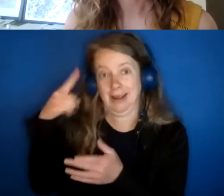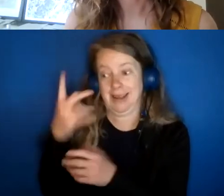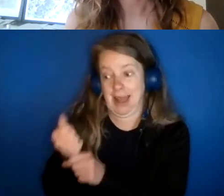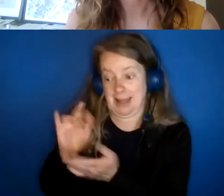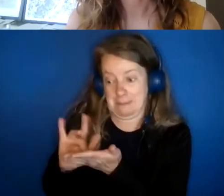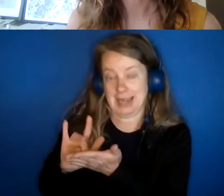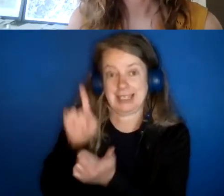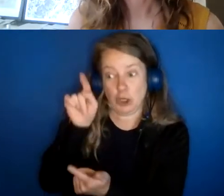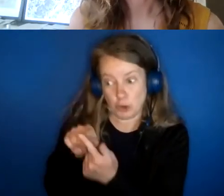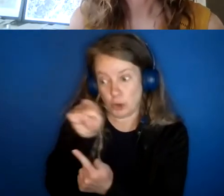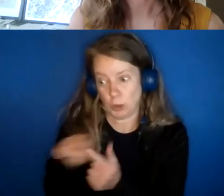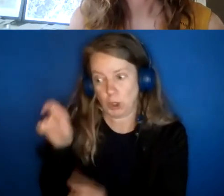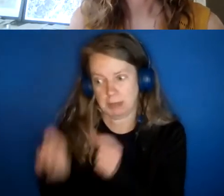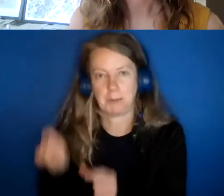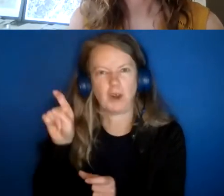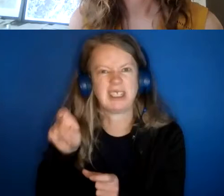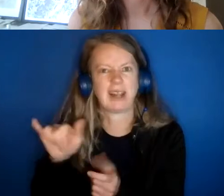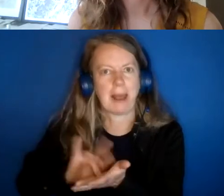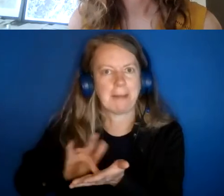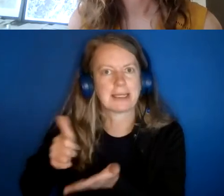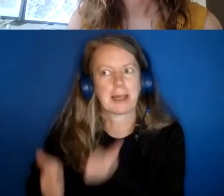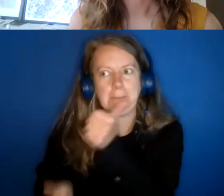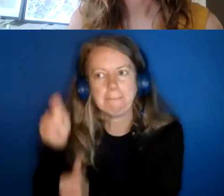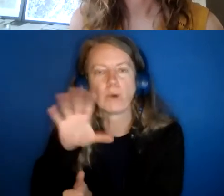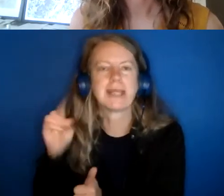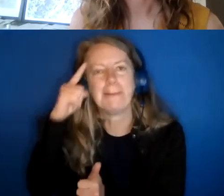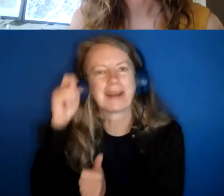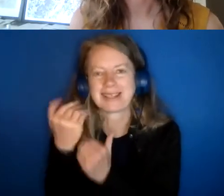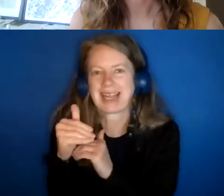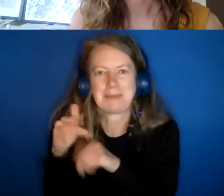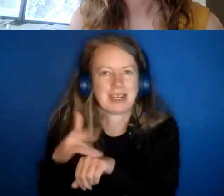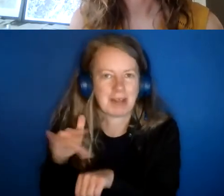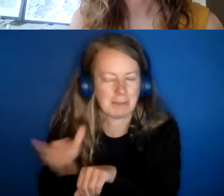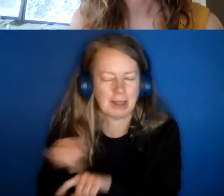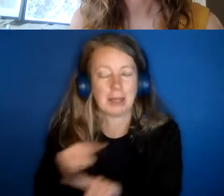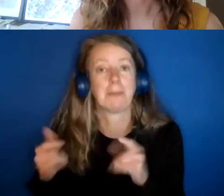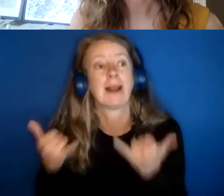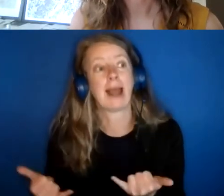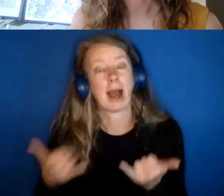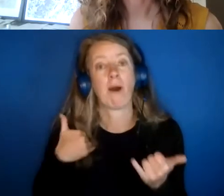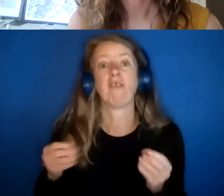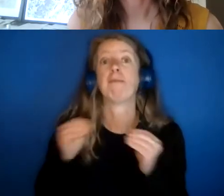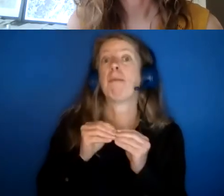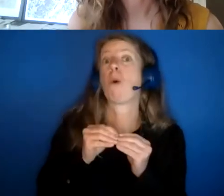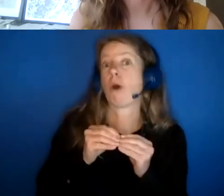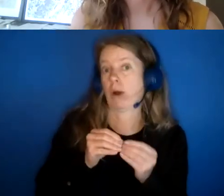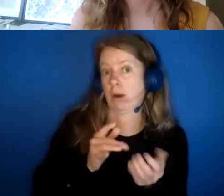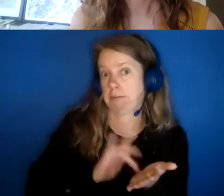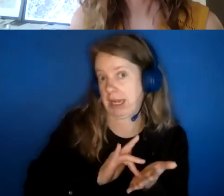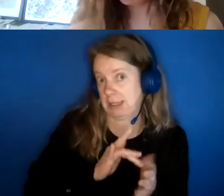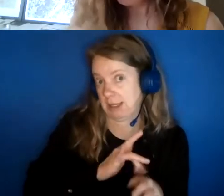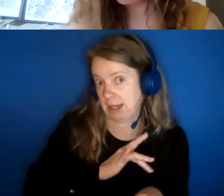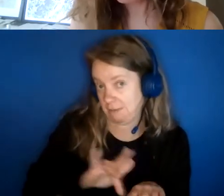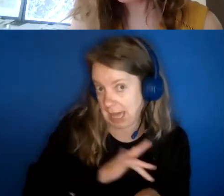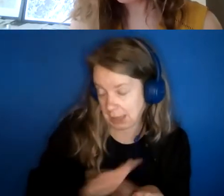most. And because there was such a low supply, now that supply has improved, we can give more patients these treatments.